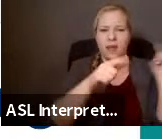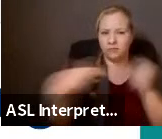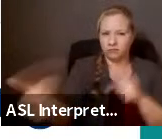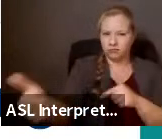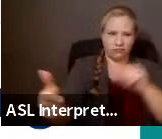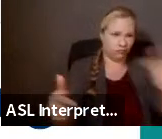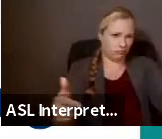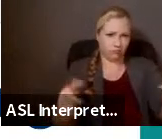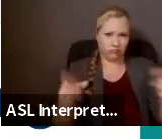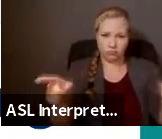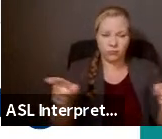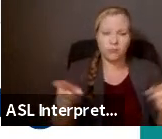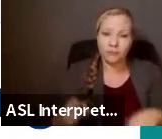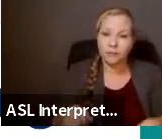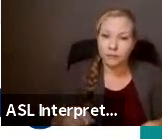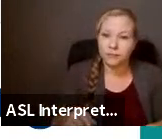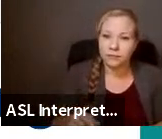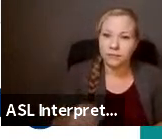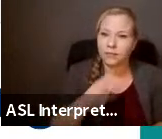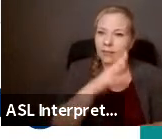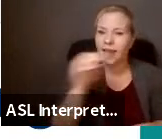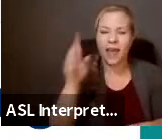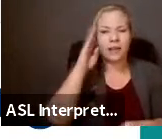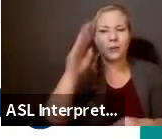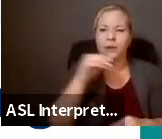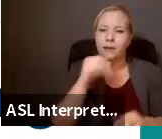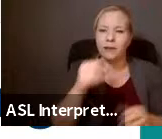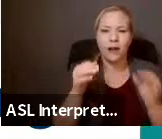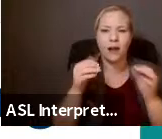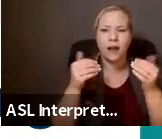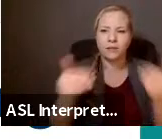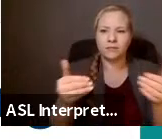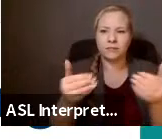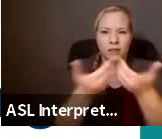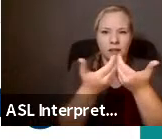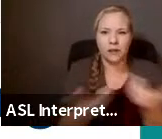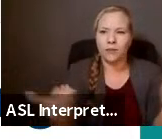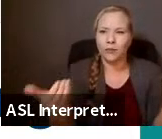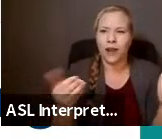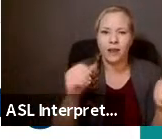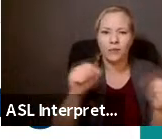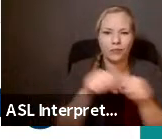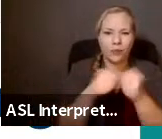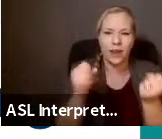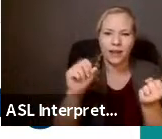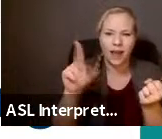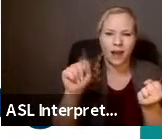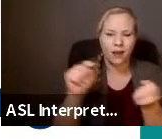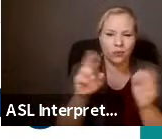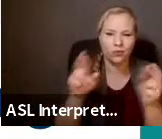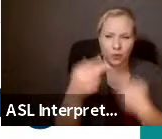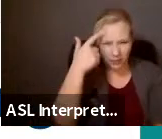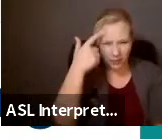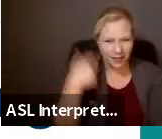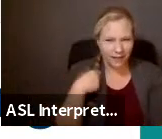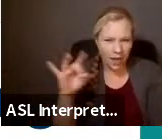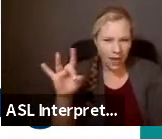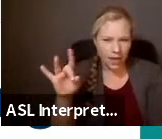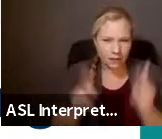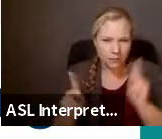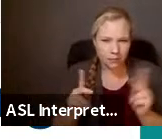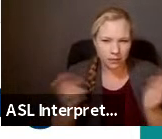more conversation. And we're not going to go into breakout rooms because we've only got 8 folks. So we do have probably